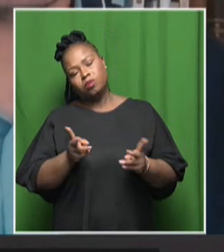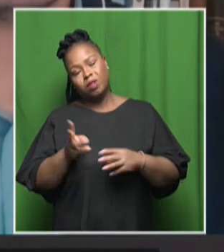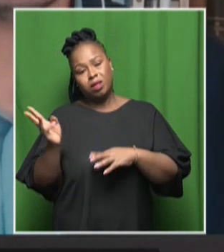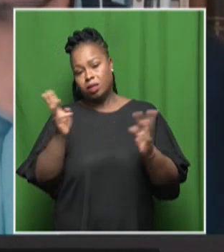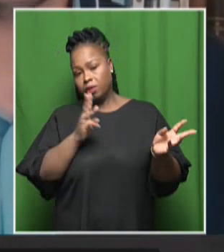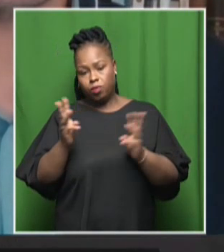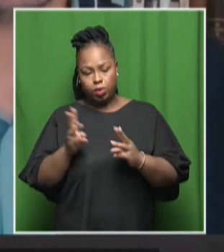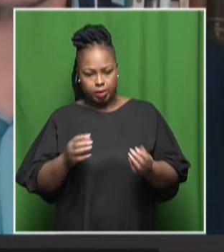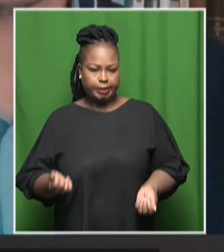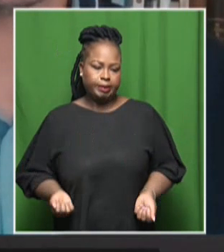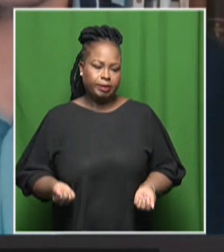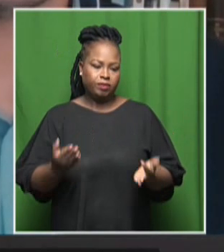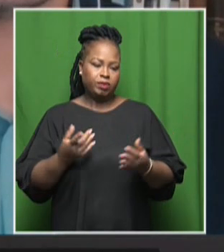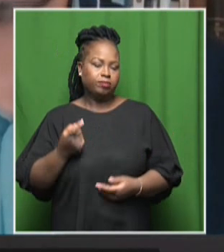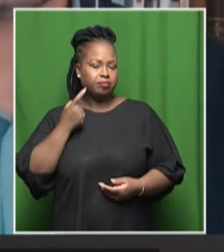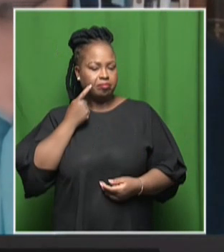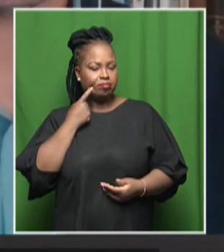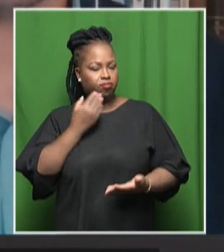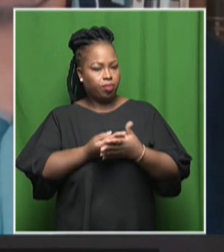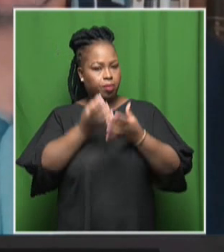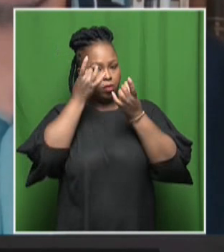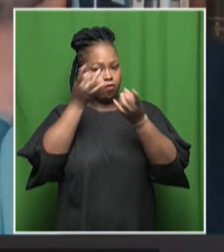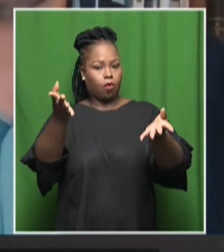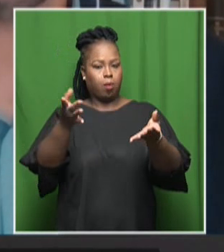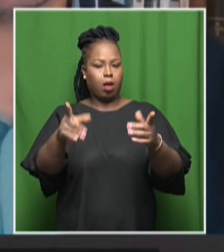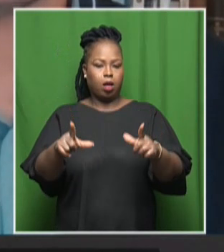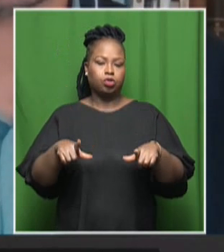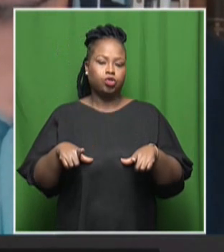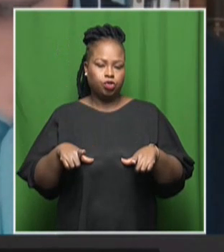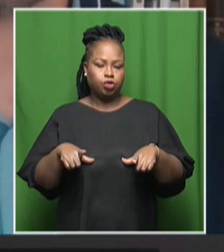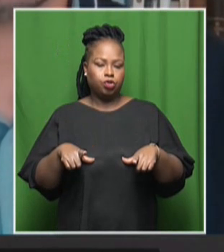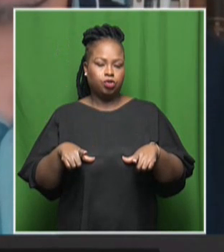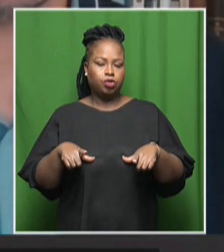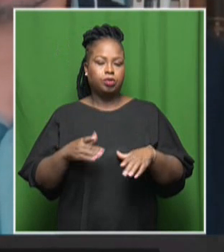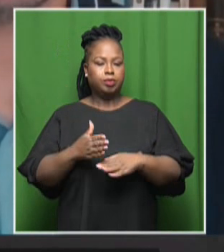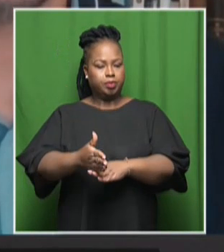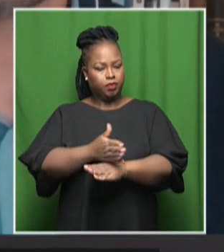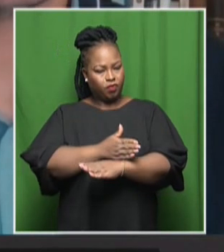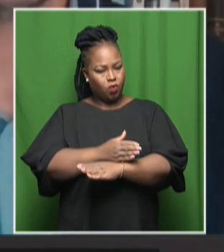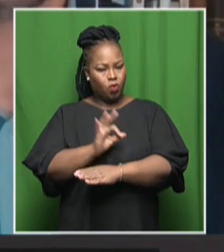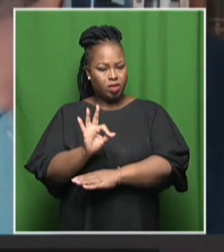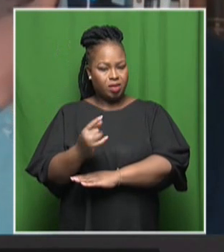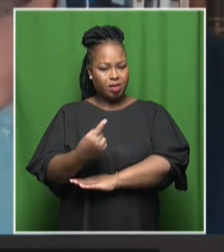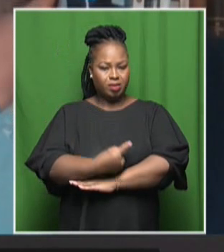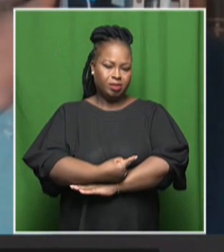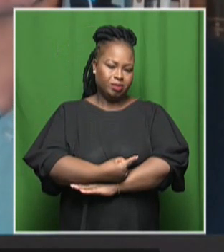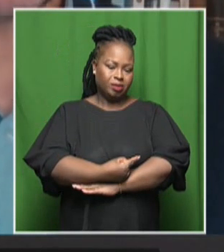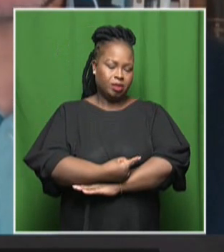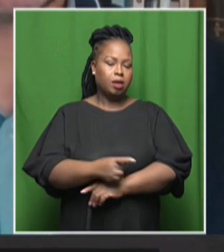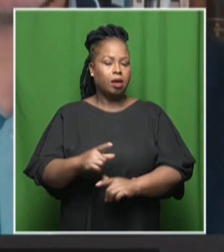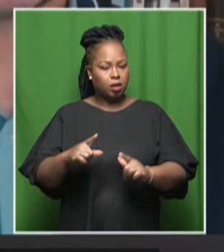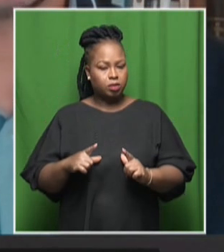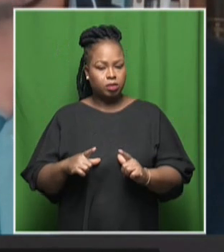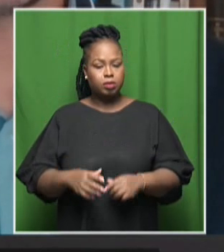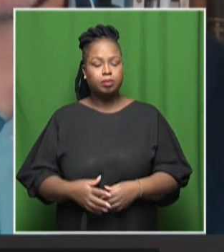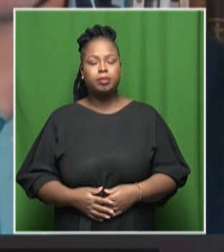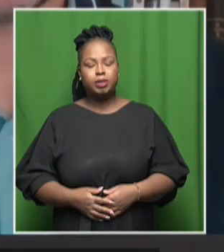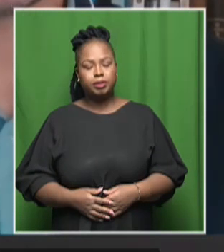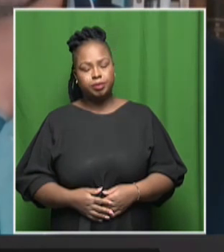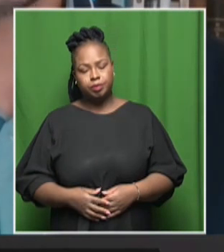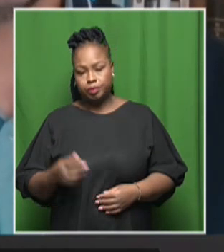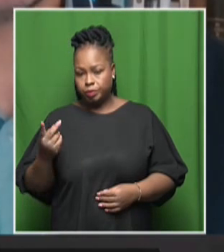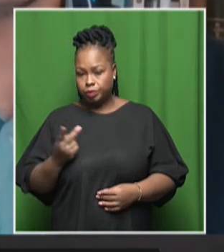service is able to issue these warnings in a reliable way 3 days ahead of the event. Now, these tropical lows, I